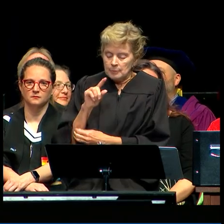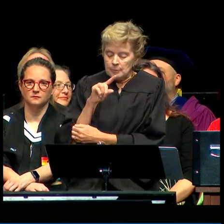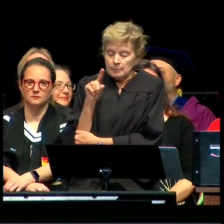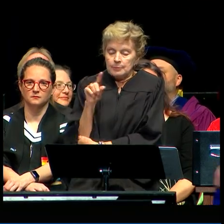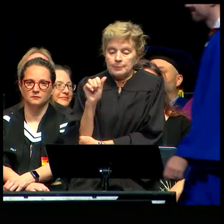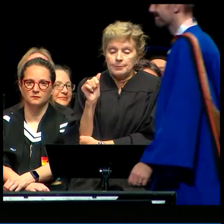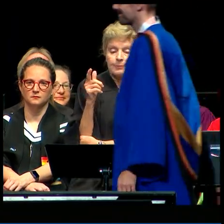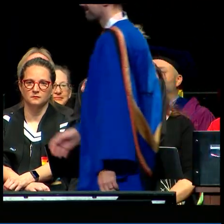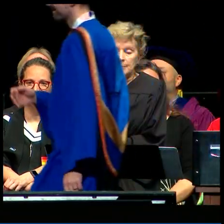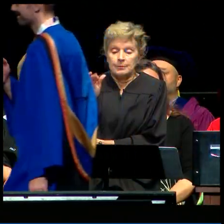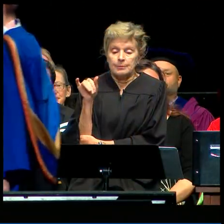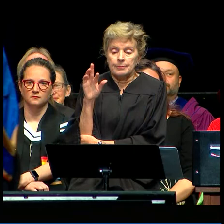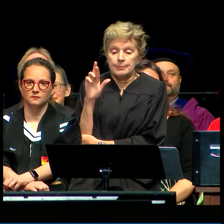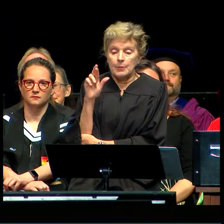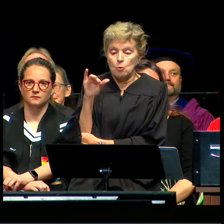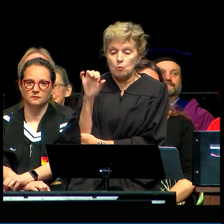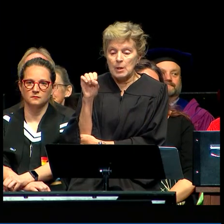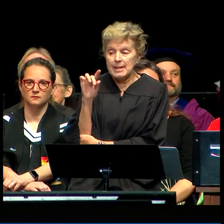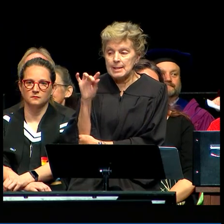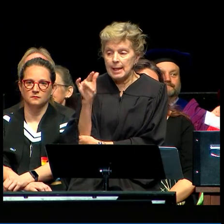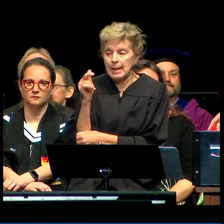Zachary Risling, with distinction.